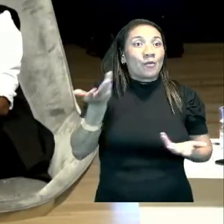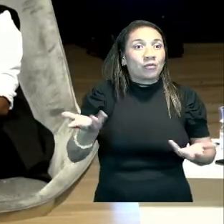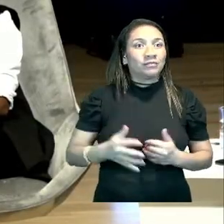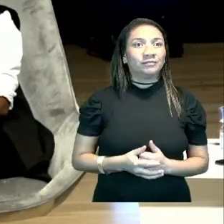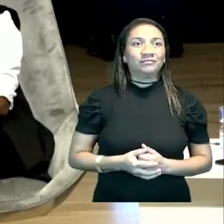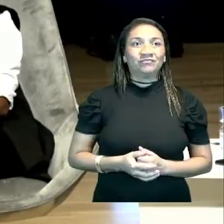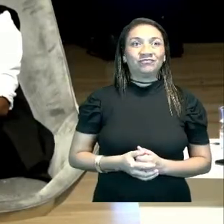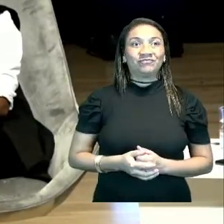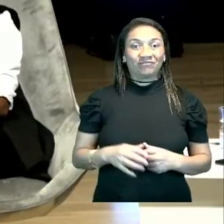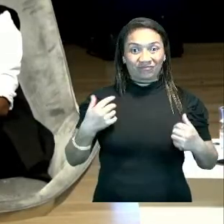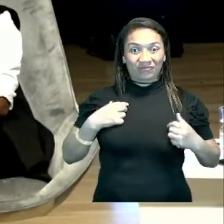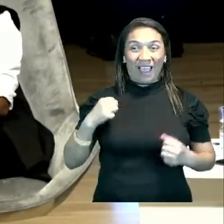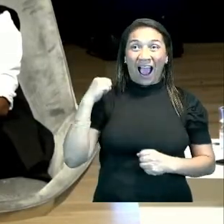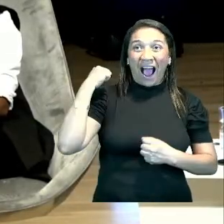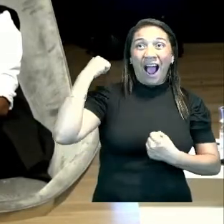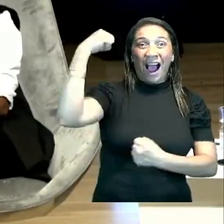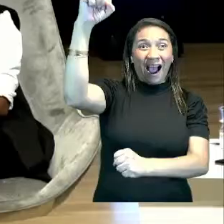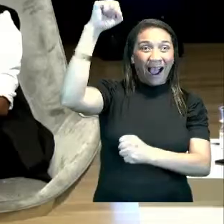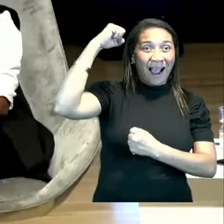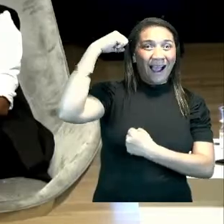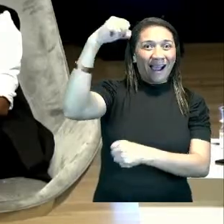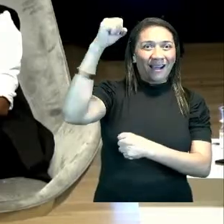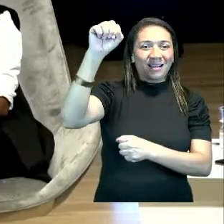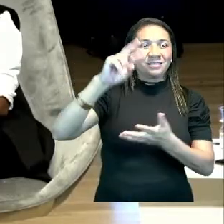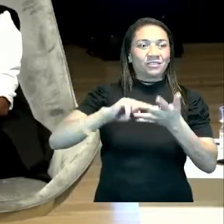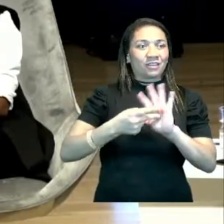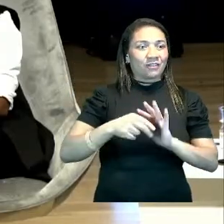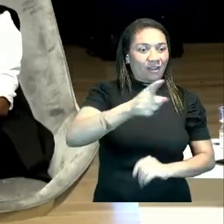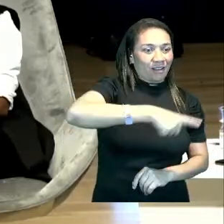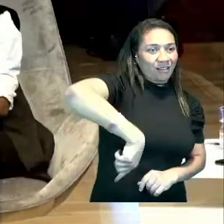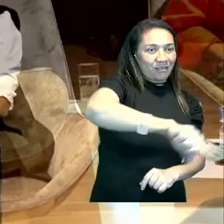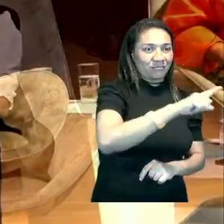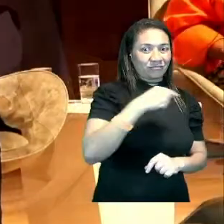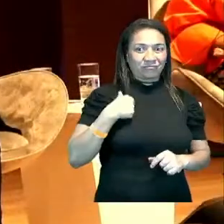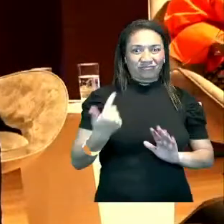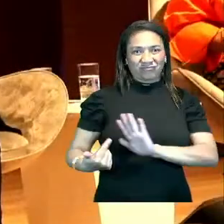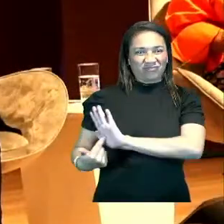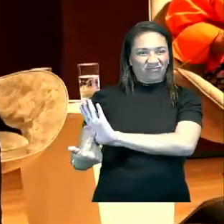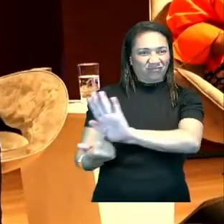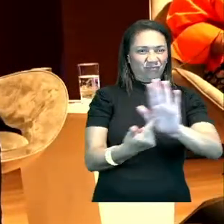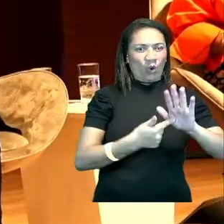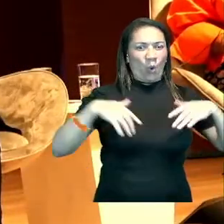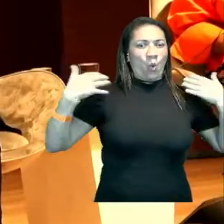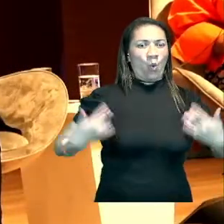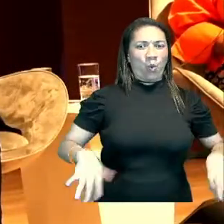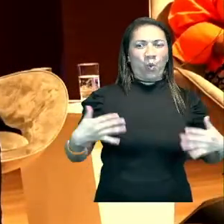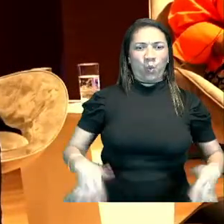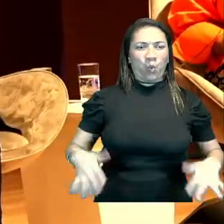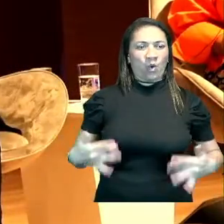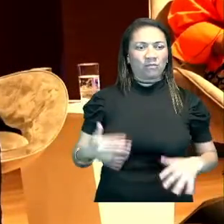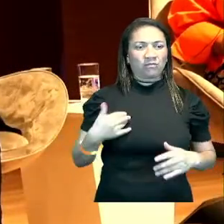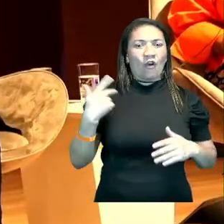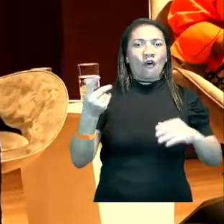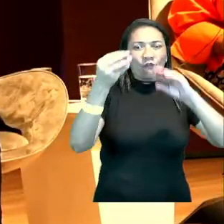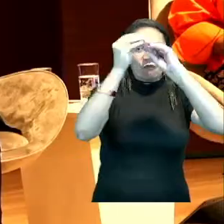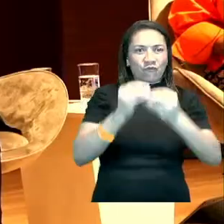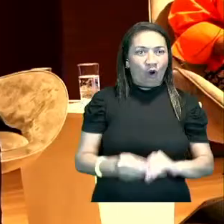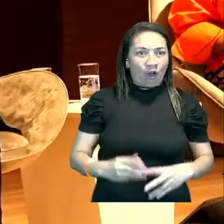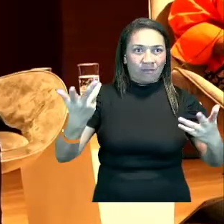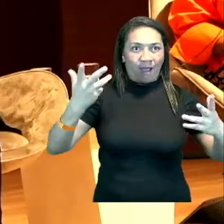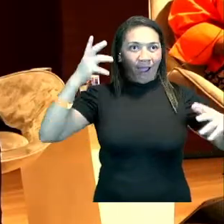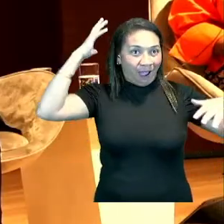because I believe it is very important, and our gathering is proof of that. I think you're all magnificent. We see